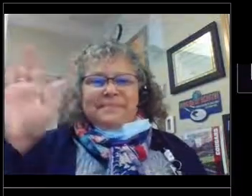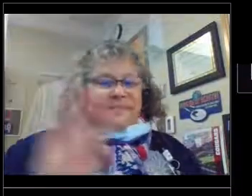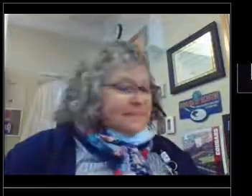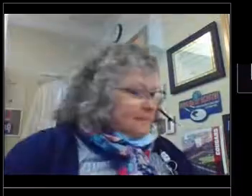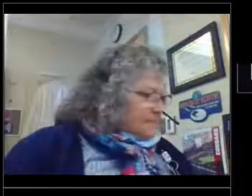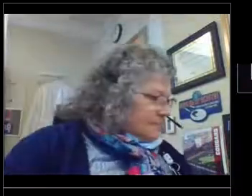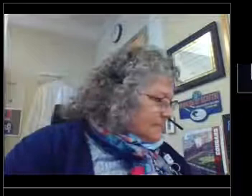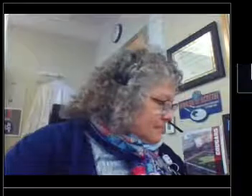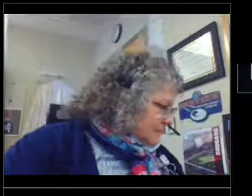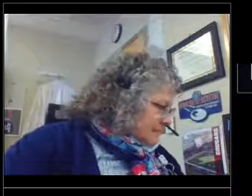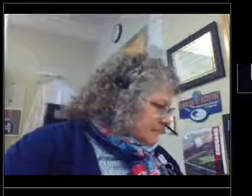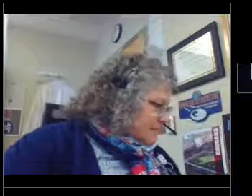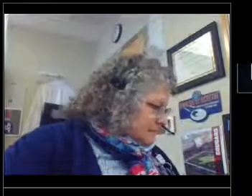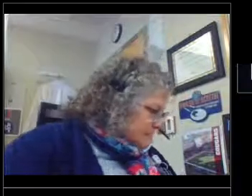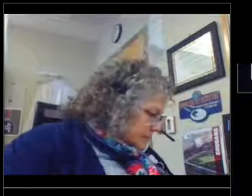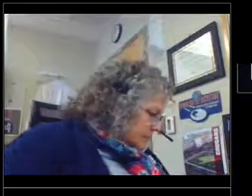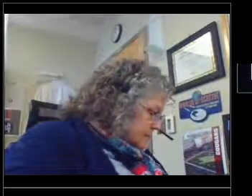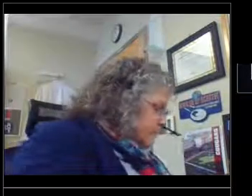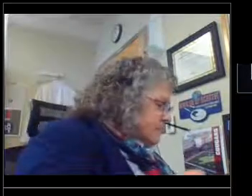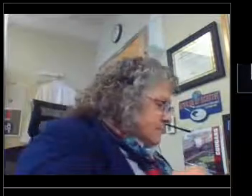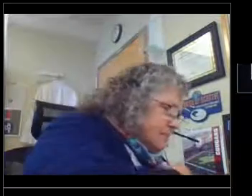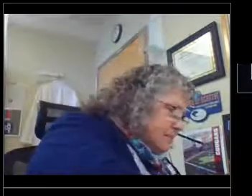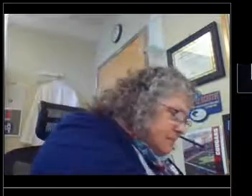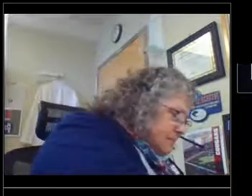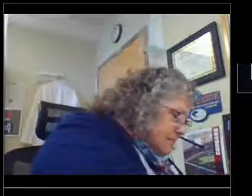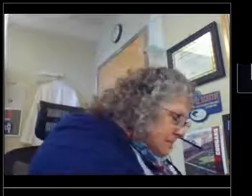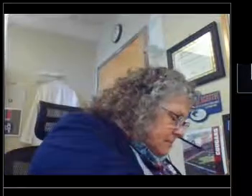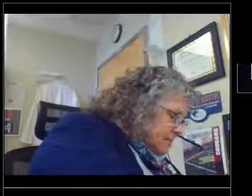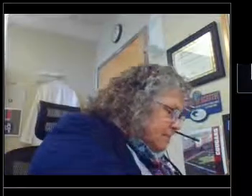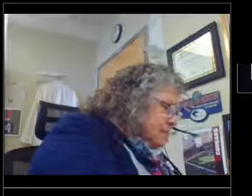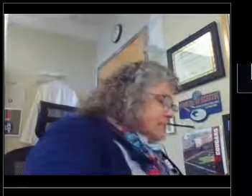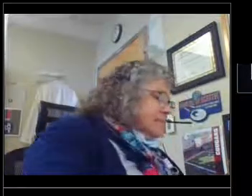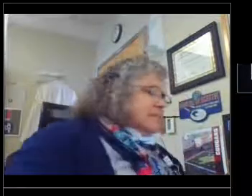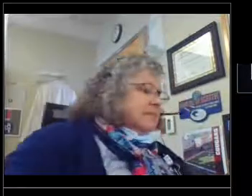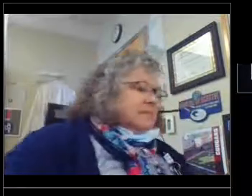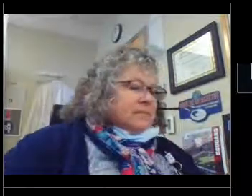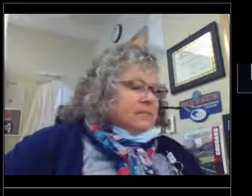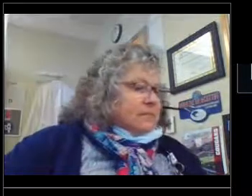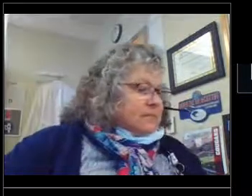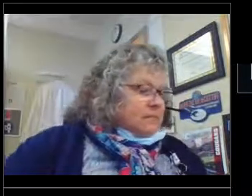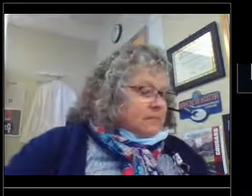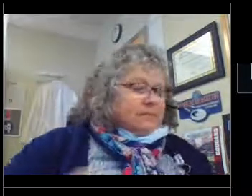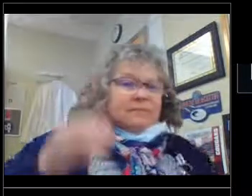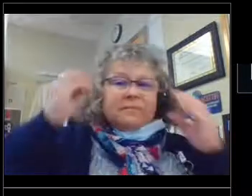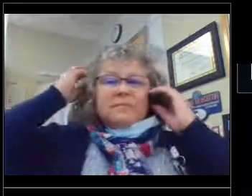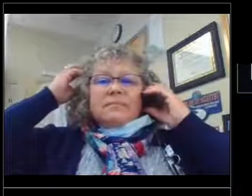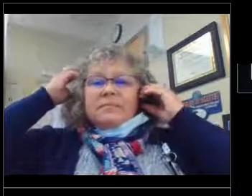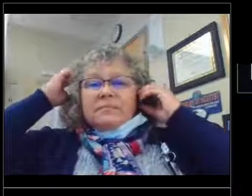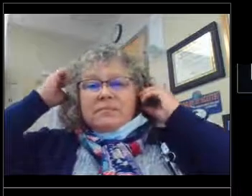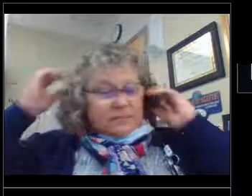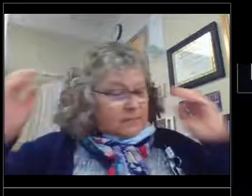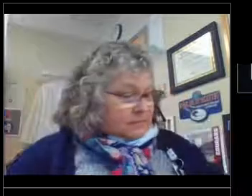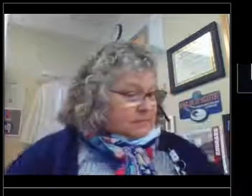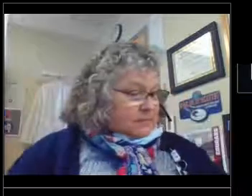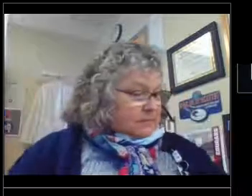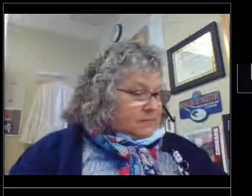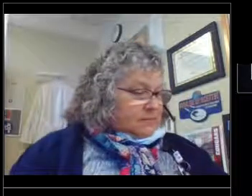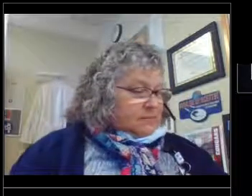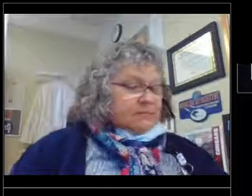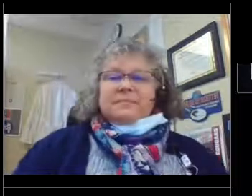Diana Curry, and WMC staff attorney Rochelle Little. Before I turn the webinar over, I'd like to take care of a few